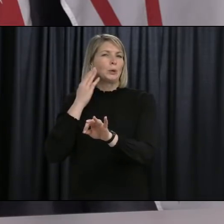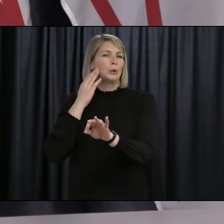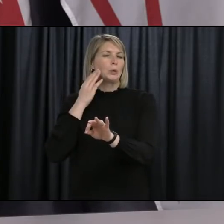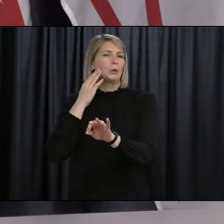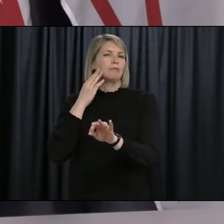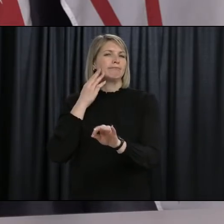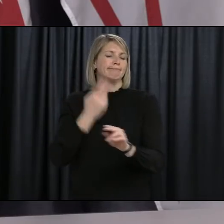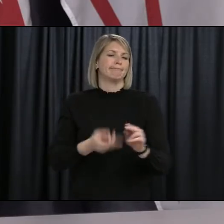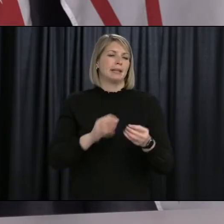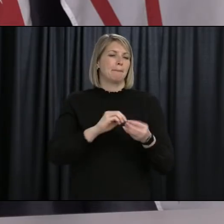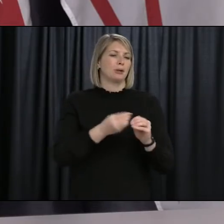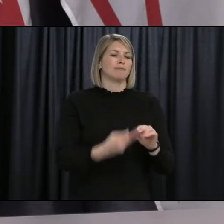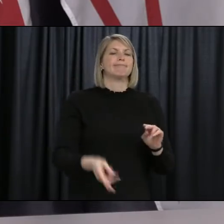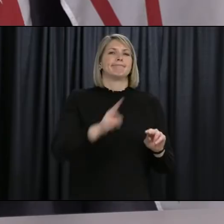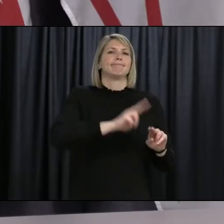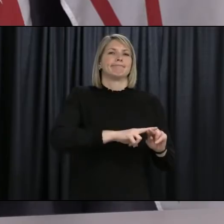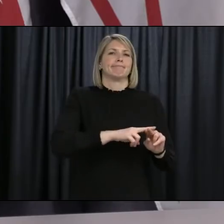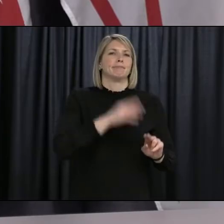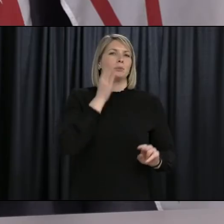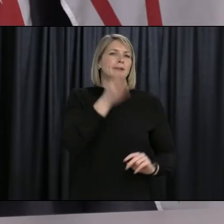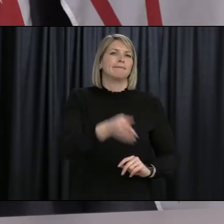with positive cases.